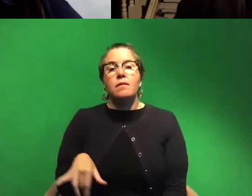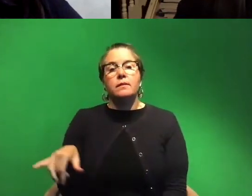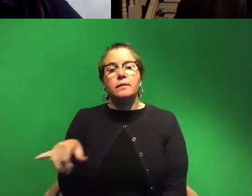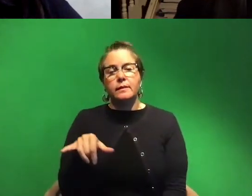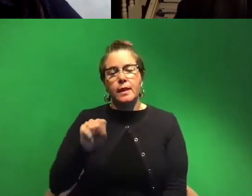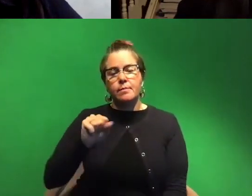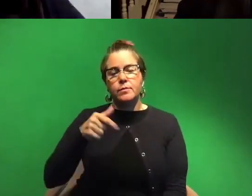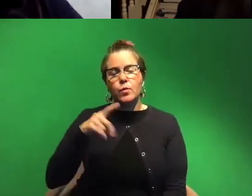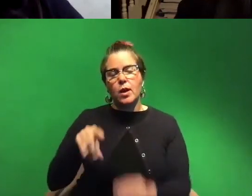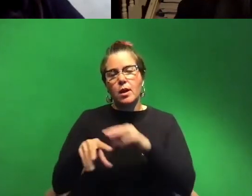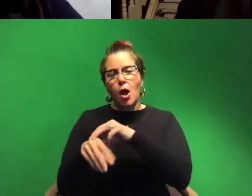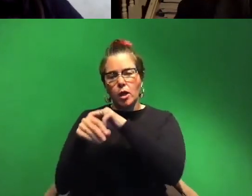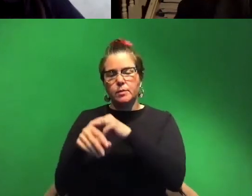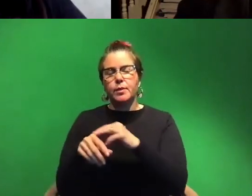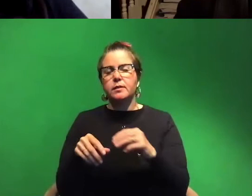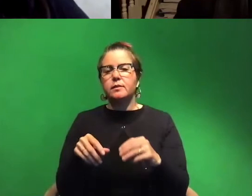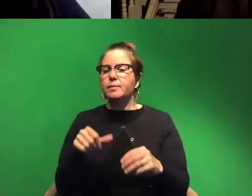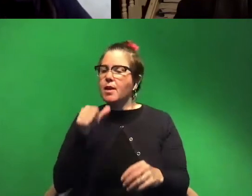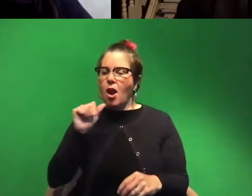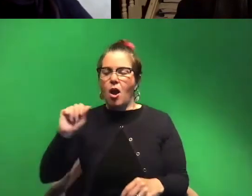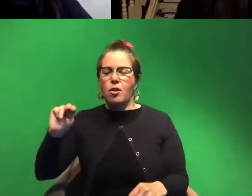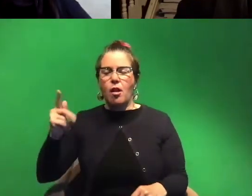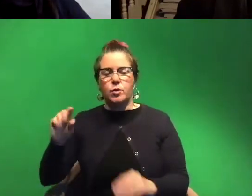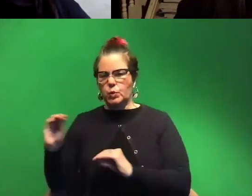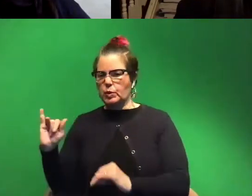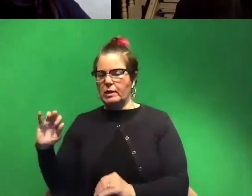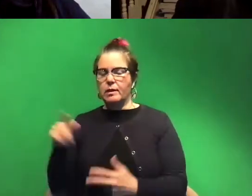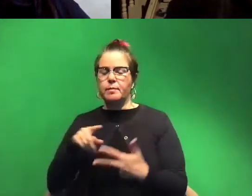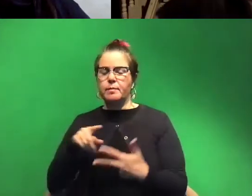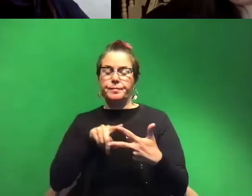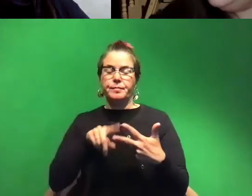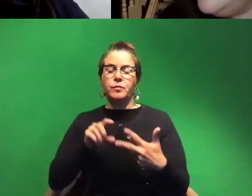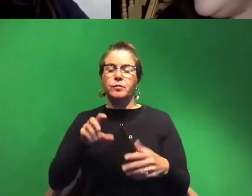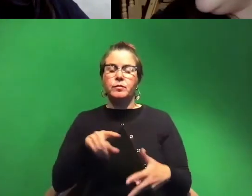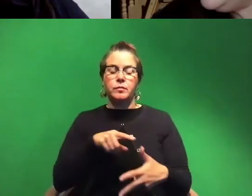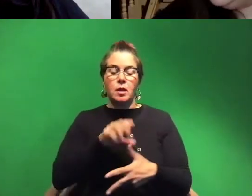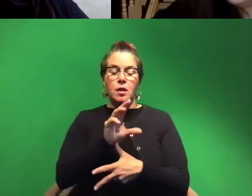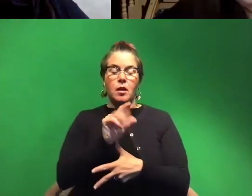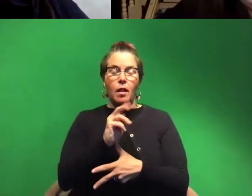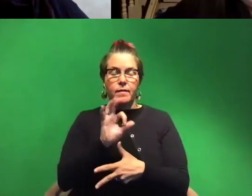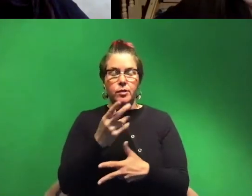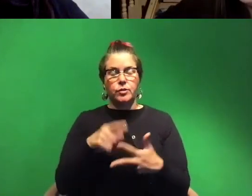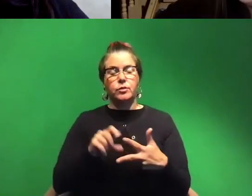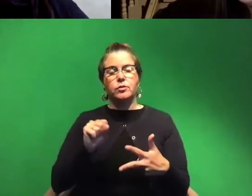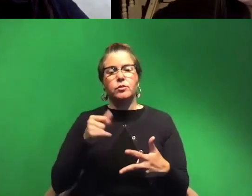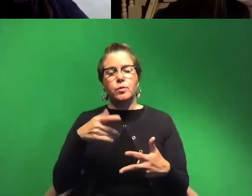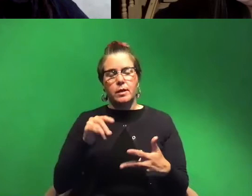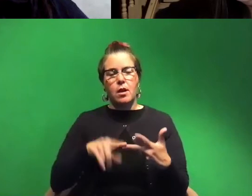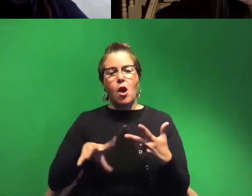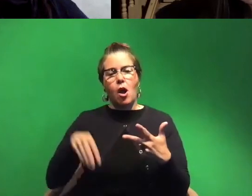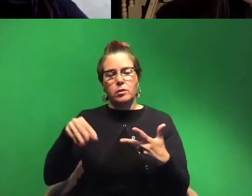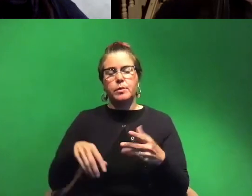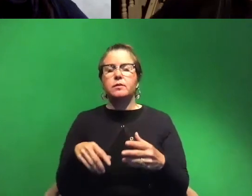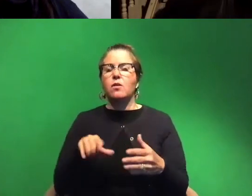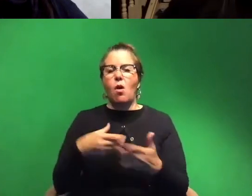squid and octopus, but not the nautilus. Nautilus don't make ink, but squid, octopus, and cuttlefish all make ink, and it allows them to do a couple of